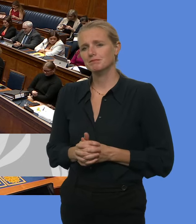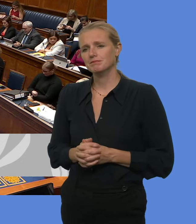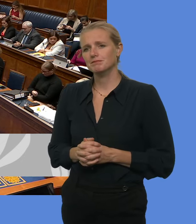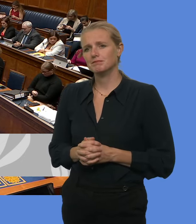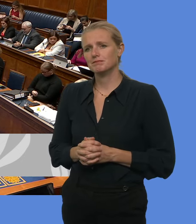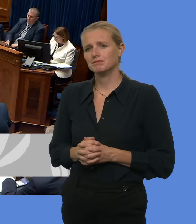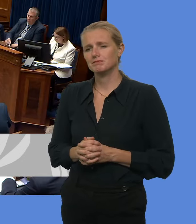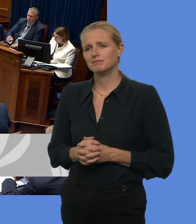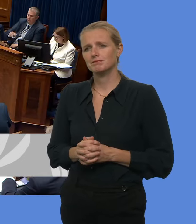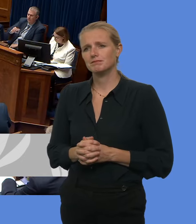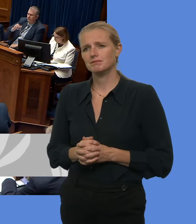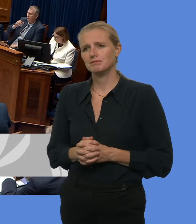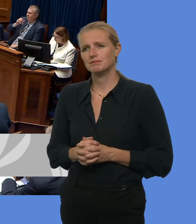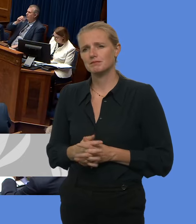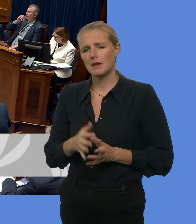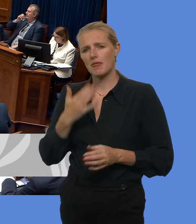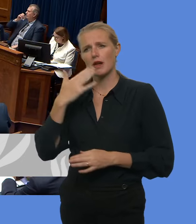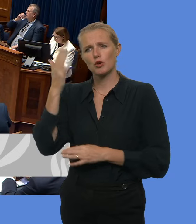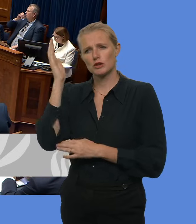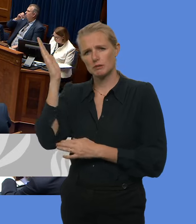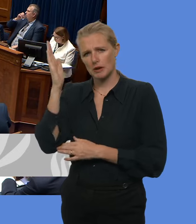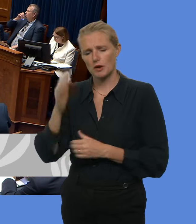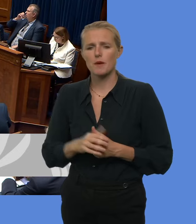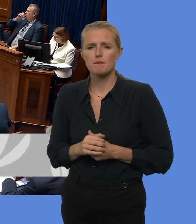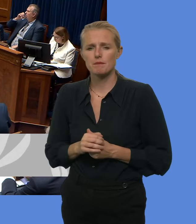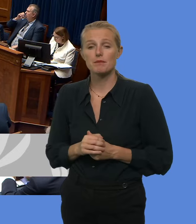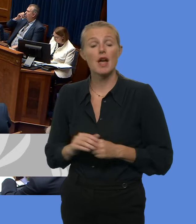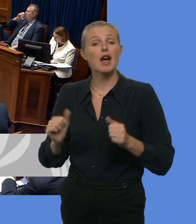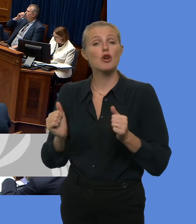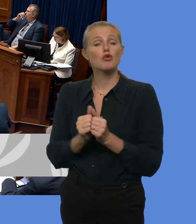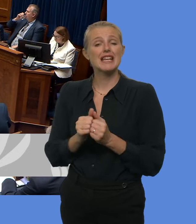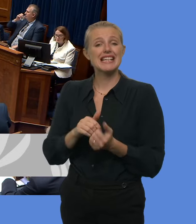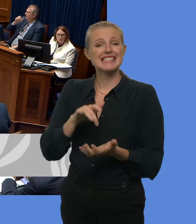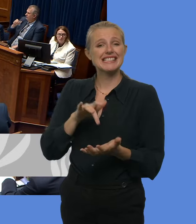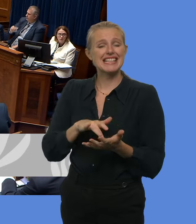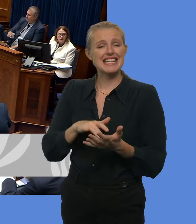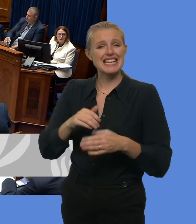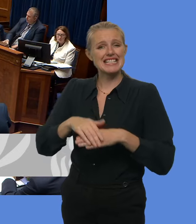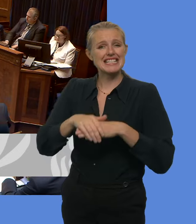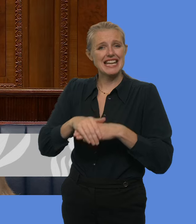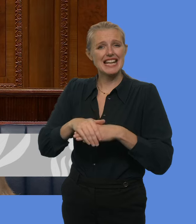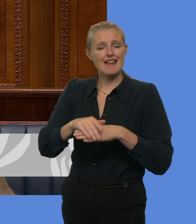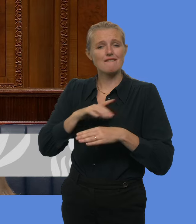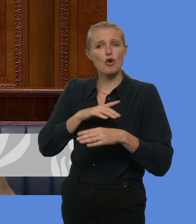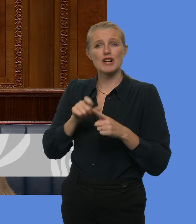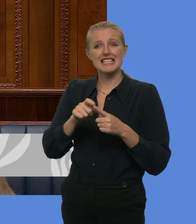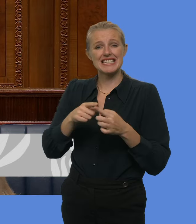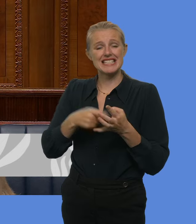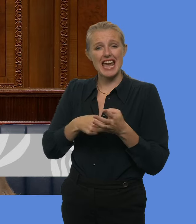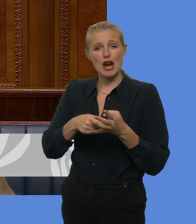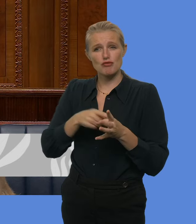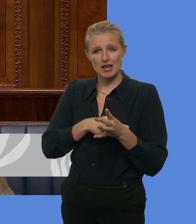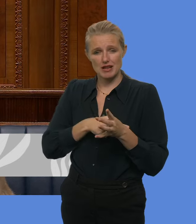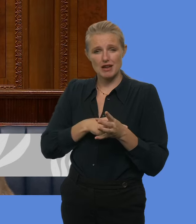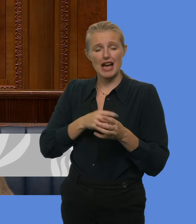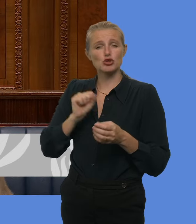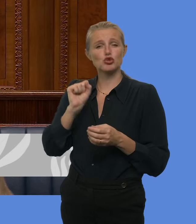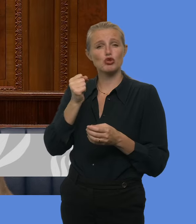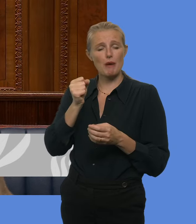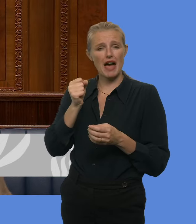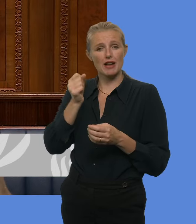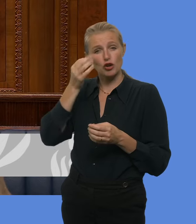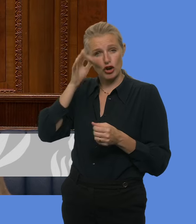Concordia. Minister, do you agree that the city growth deal signed recently for Derry City and Staban Council area will be key